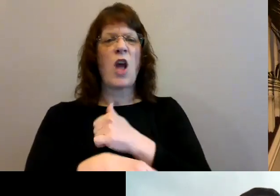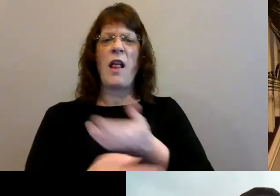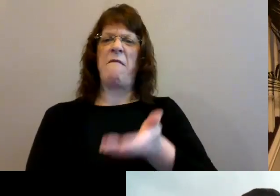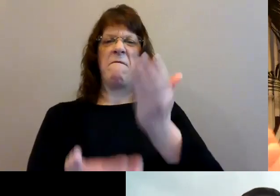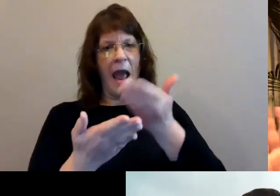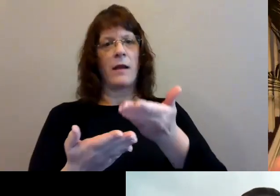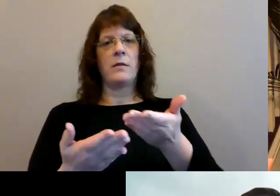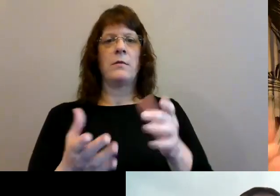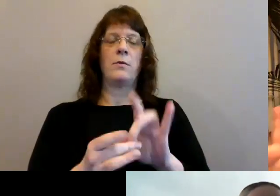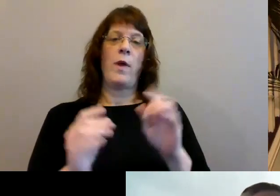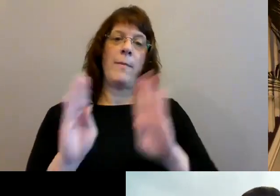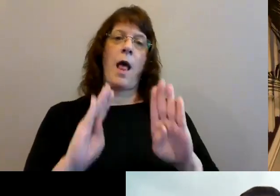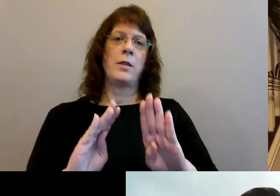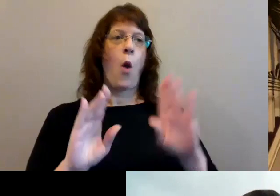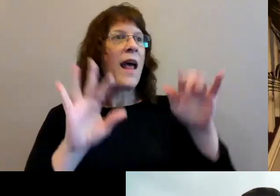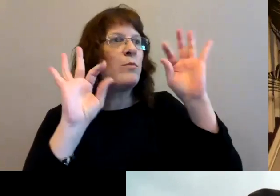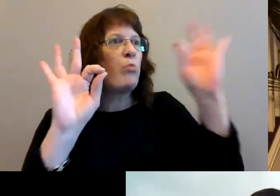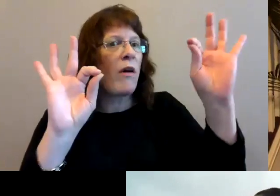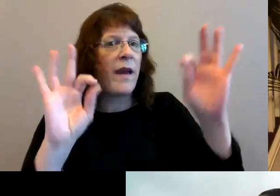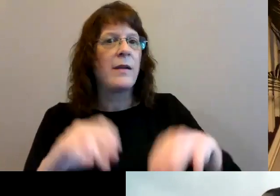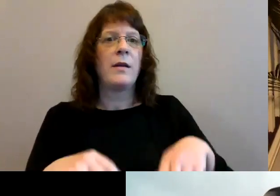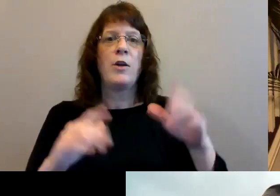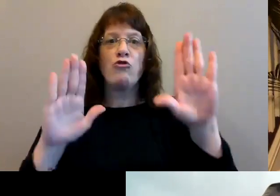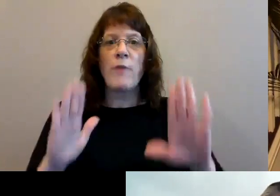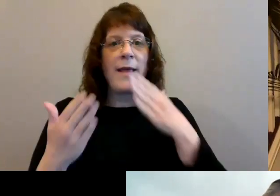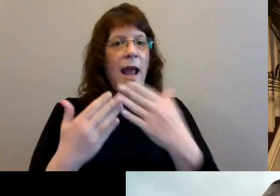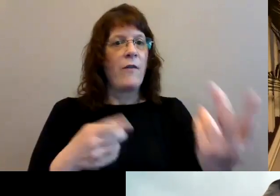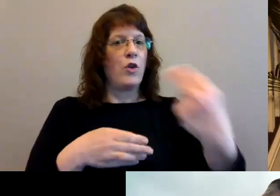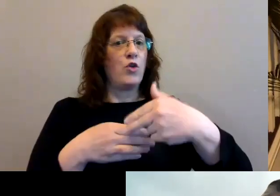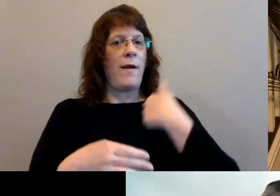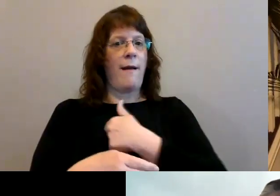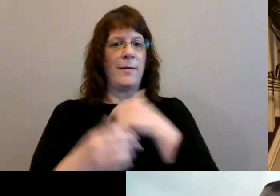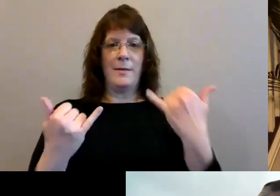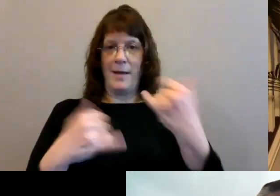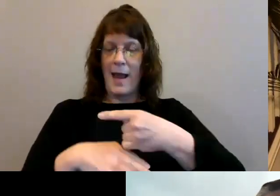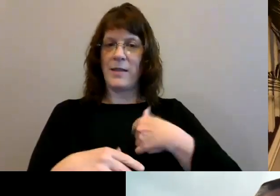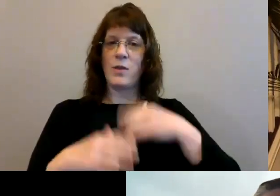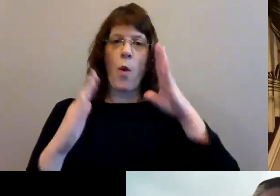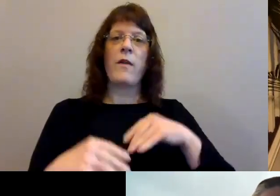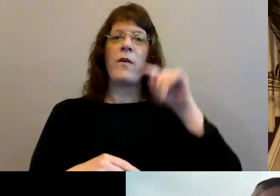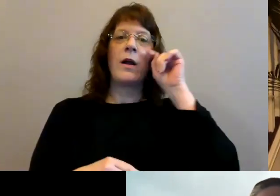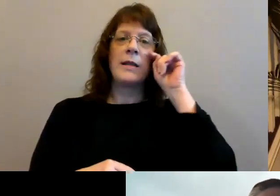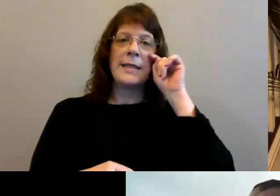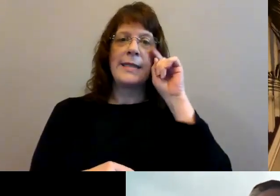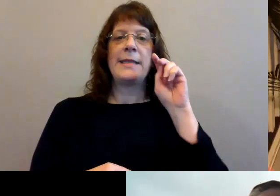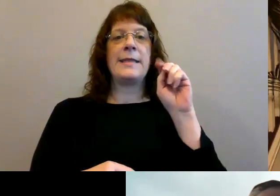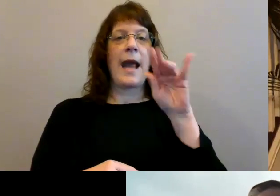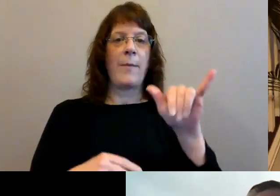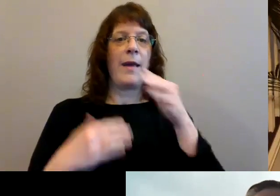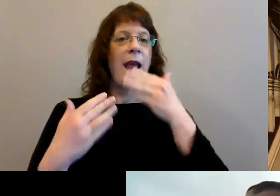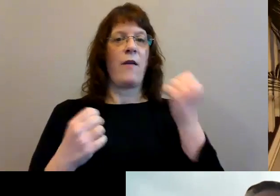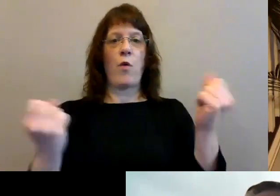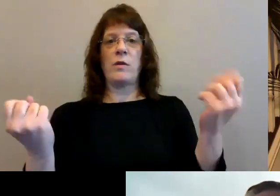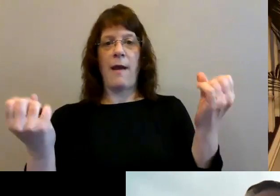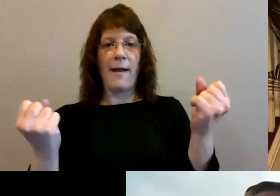So good. That's perfect. That's good. That's great. All right. Well, thank you for joining us today. This was wonderful. Tammy, thank you for signing. We really appreciate